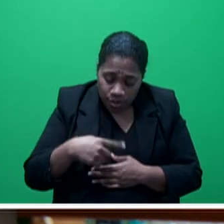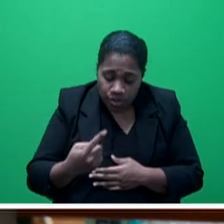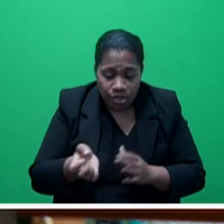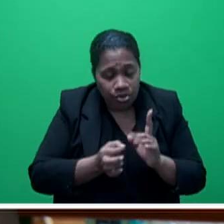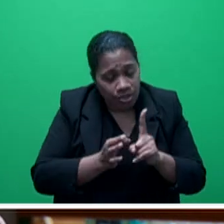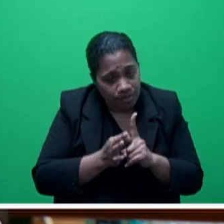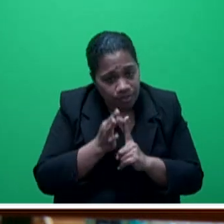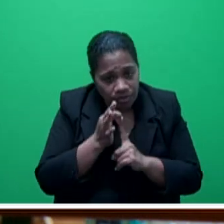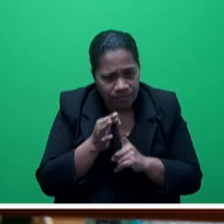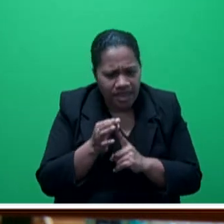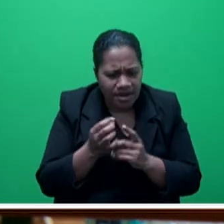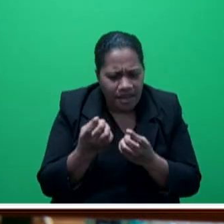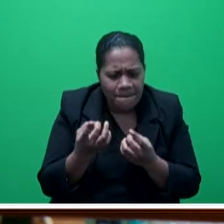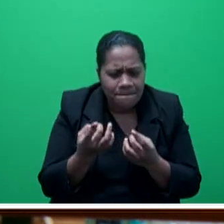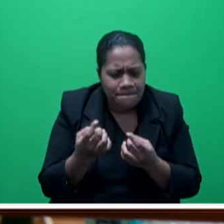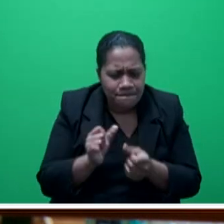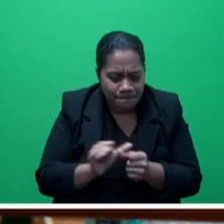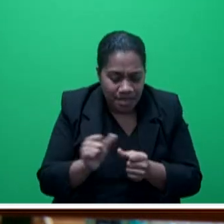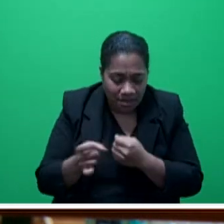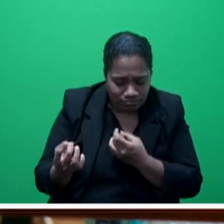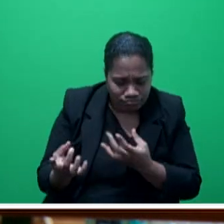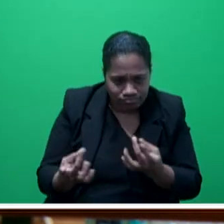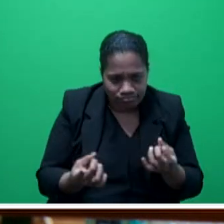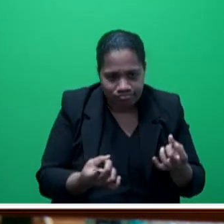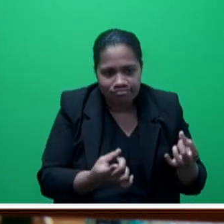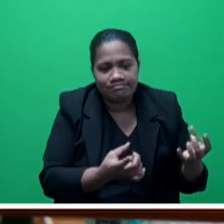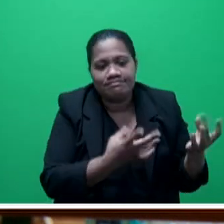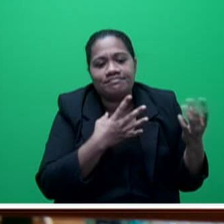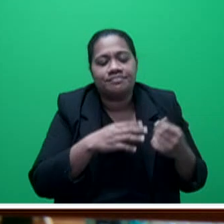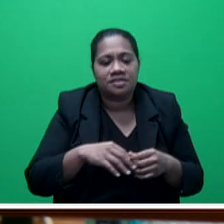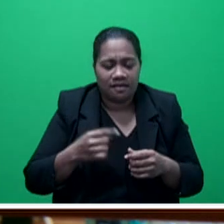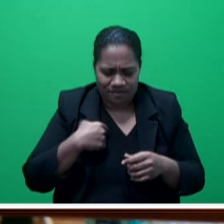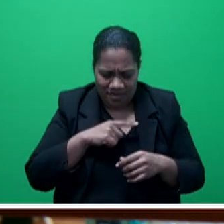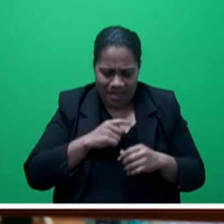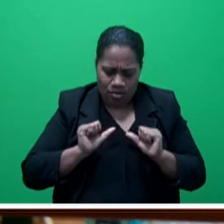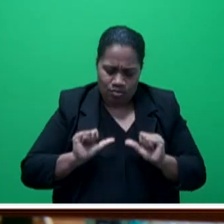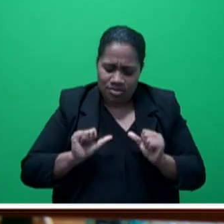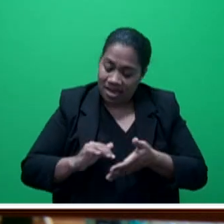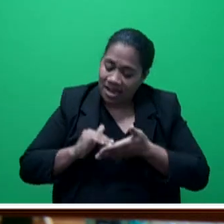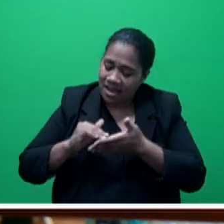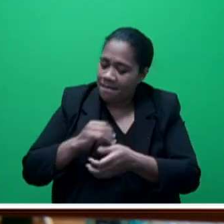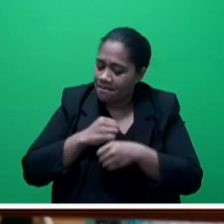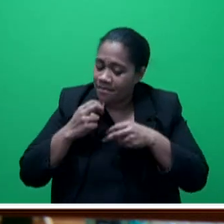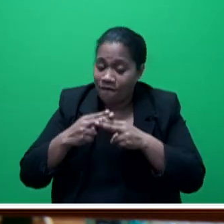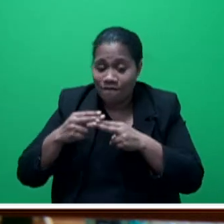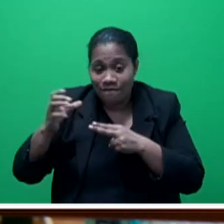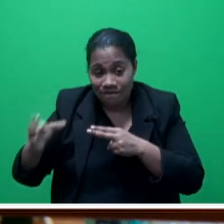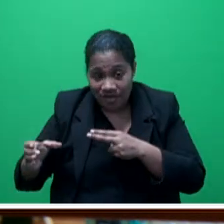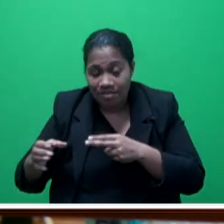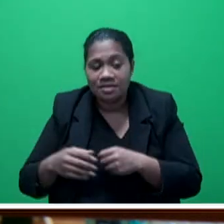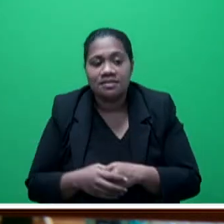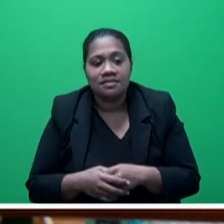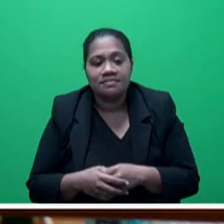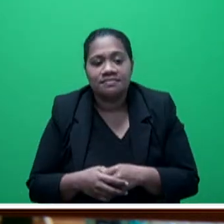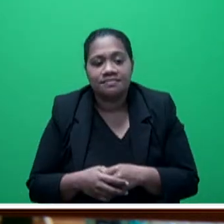our preparedness, response and recovery capacity in our effort to protect and help our farmers recover and become